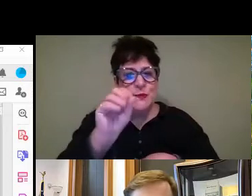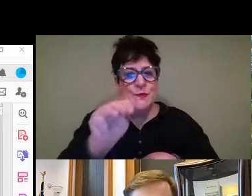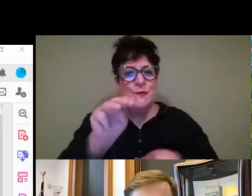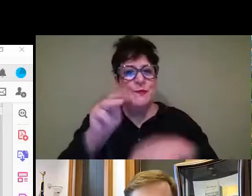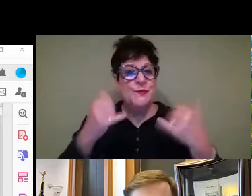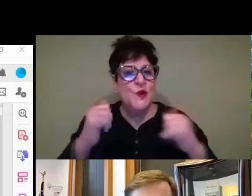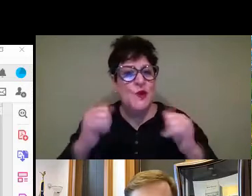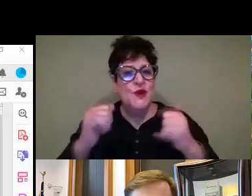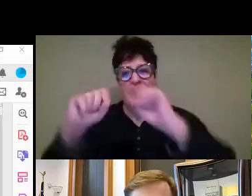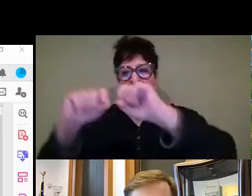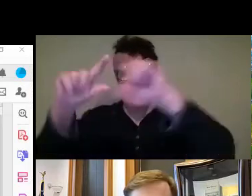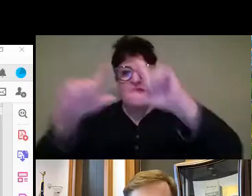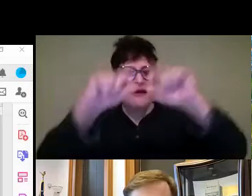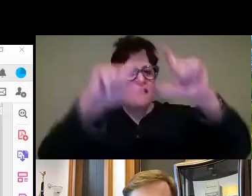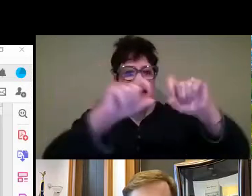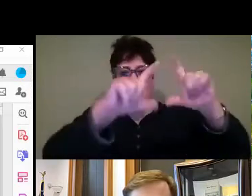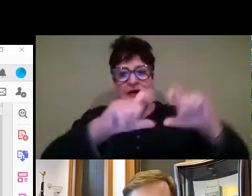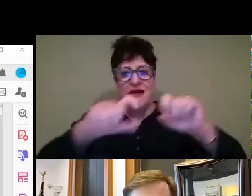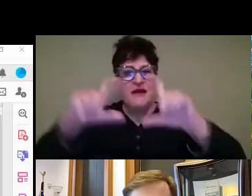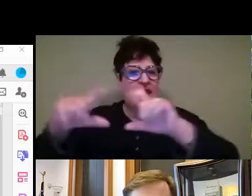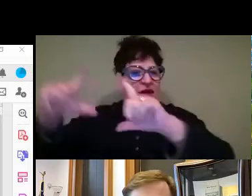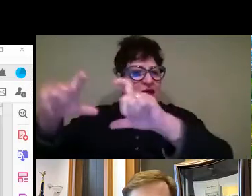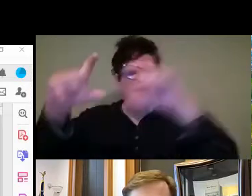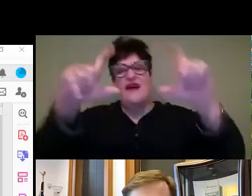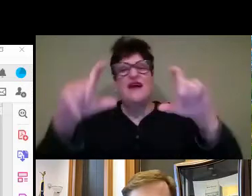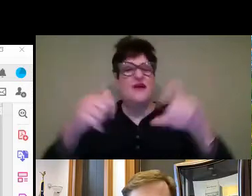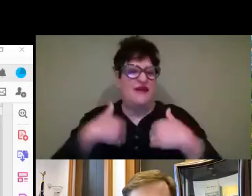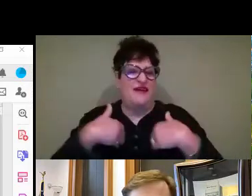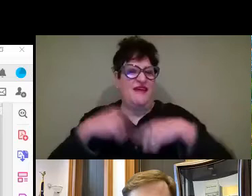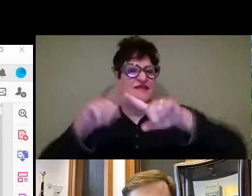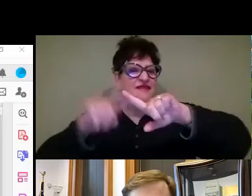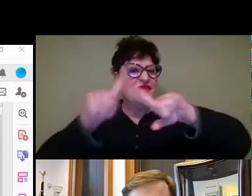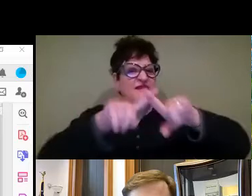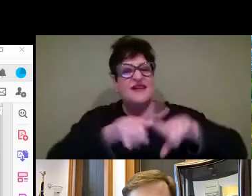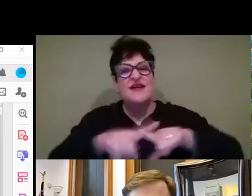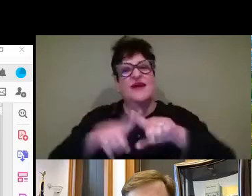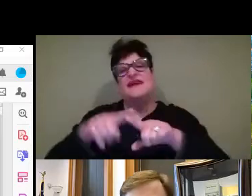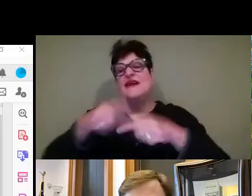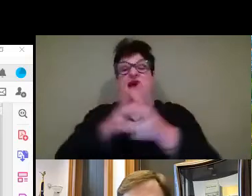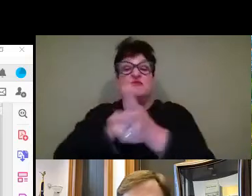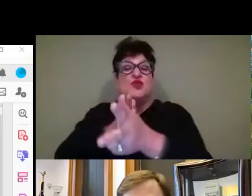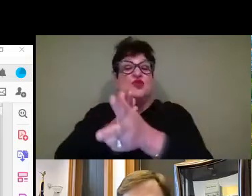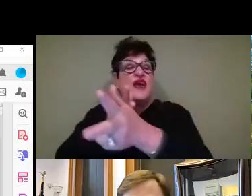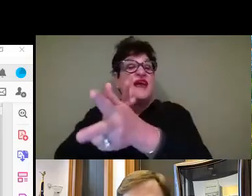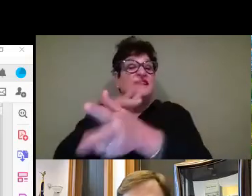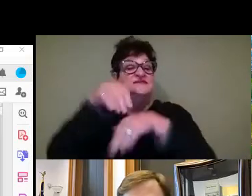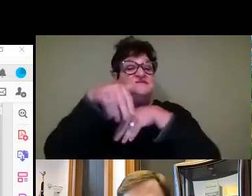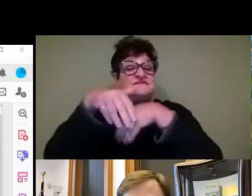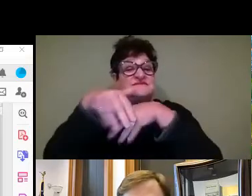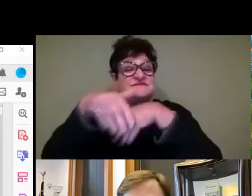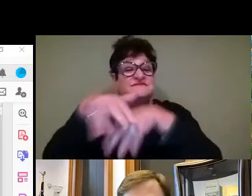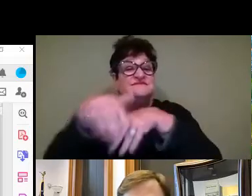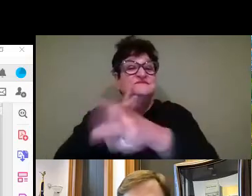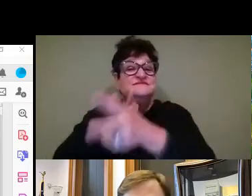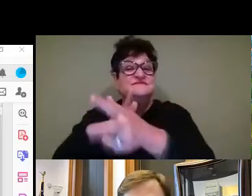virtual, car parades that comply with the public health guidance for vehicle-based parades, and drive-by events,